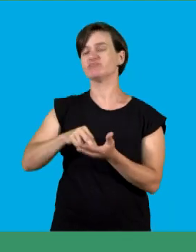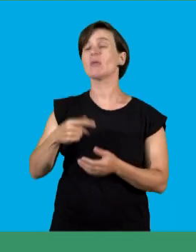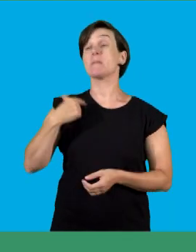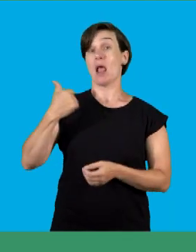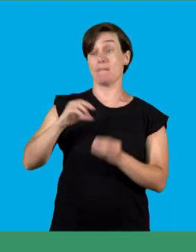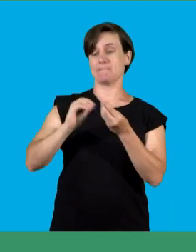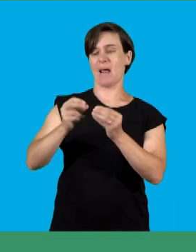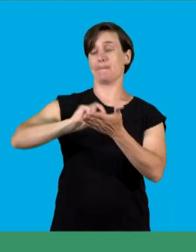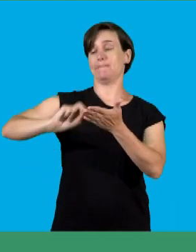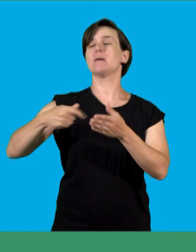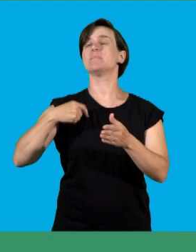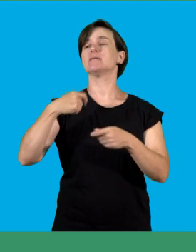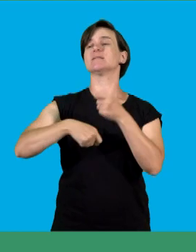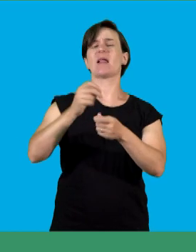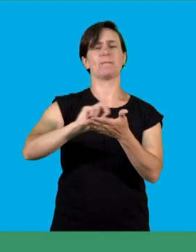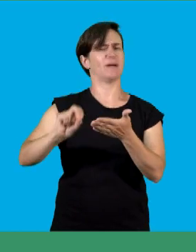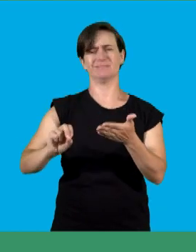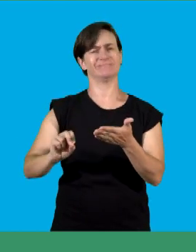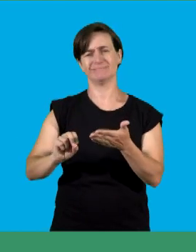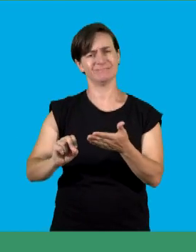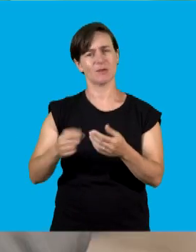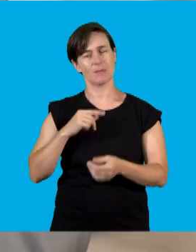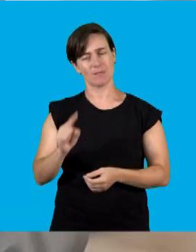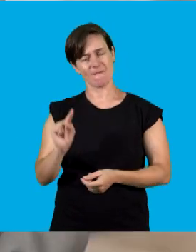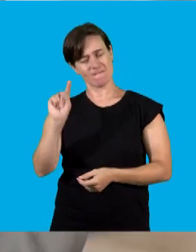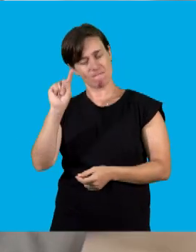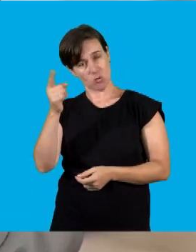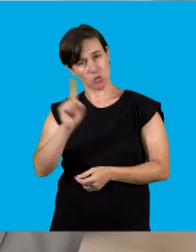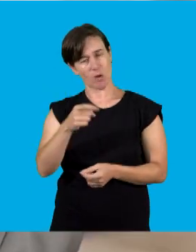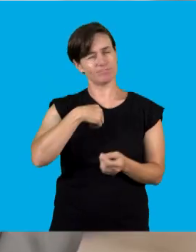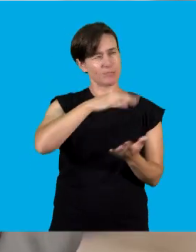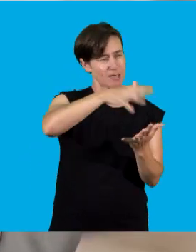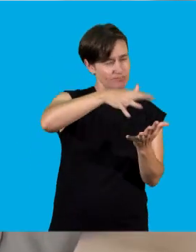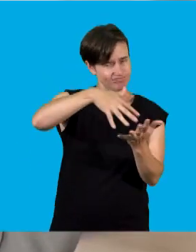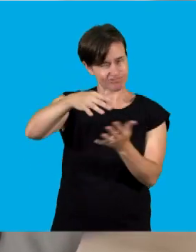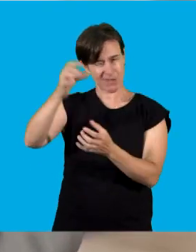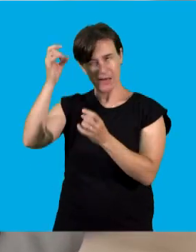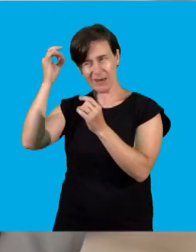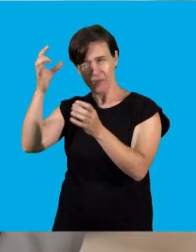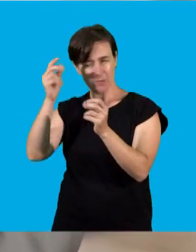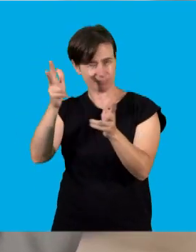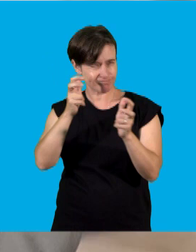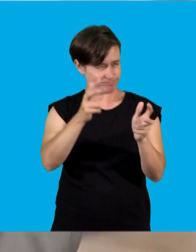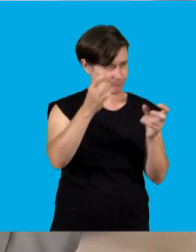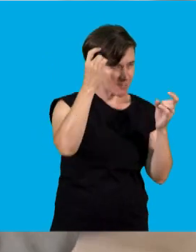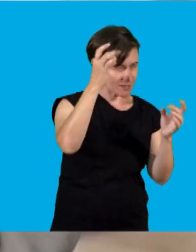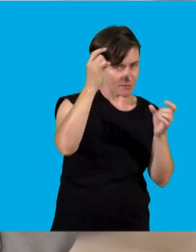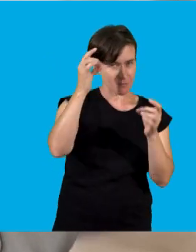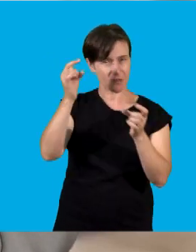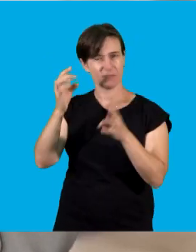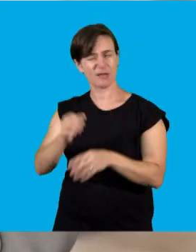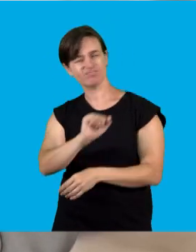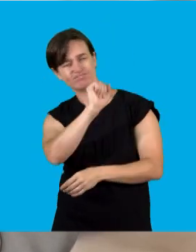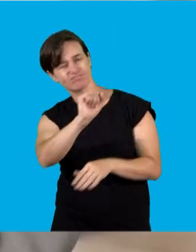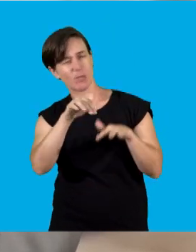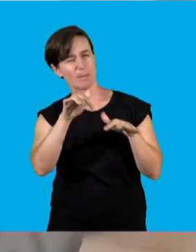a pen, it's 3 rand. No, you don't do that. You need to first gather information. Who are your, or what are